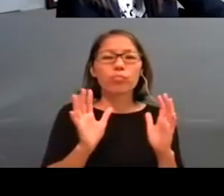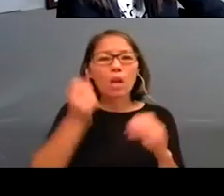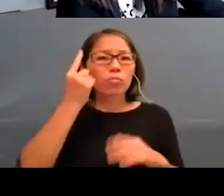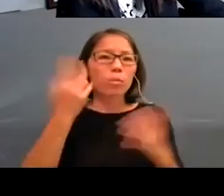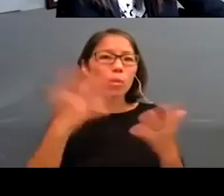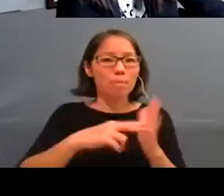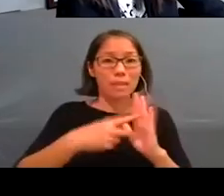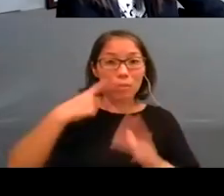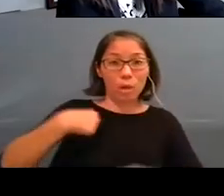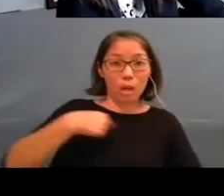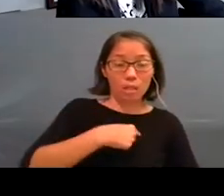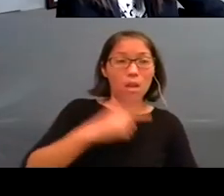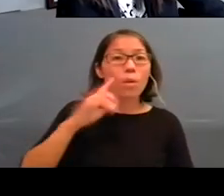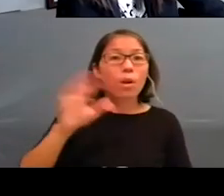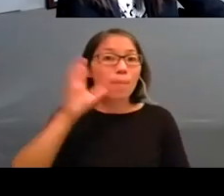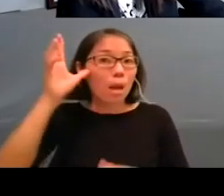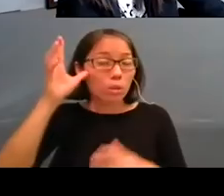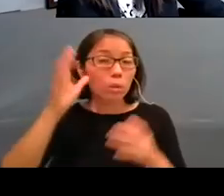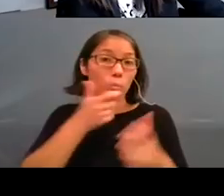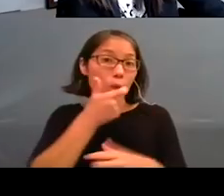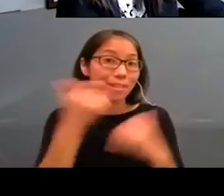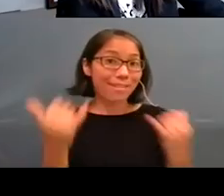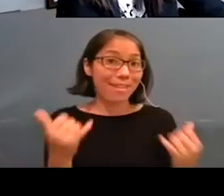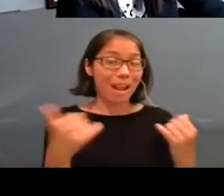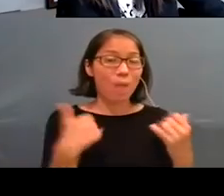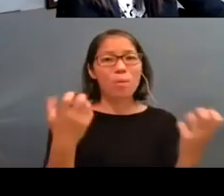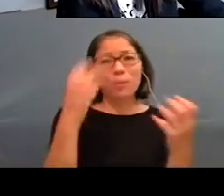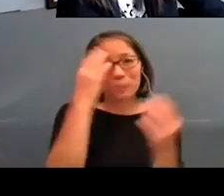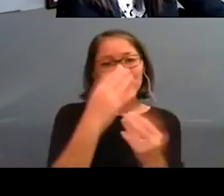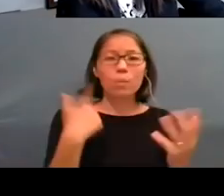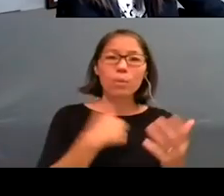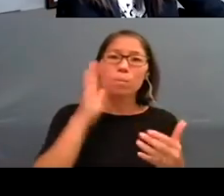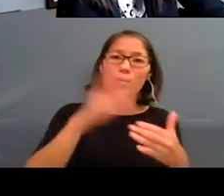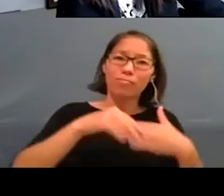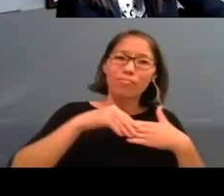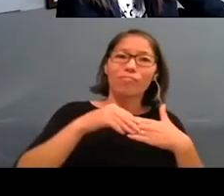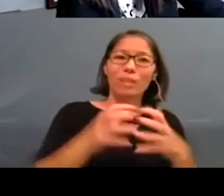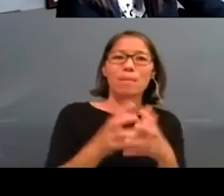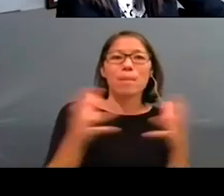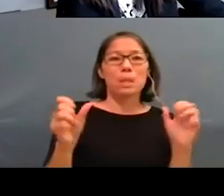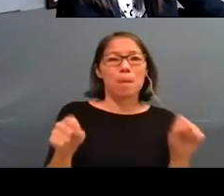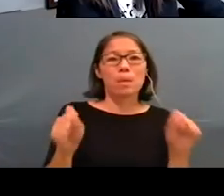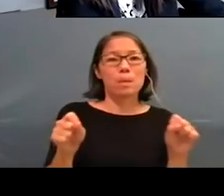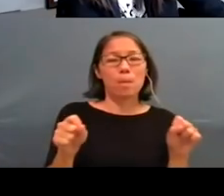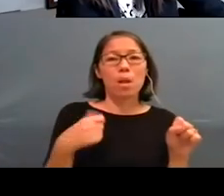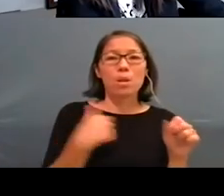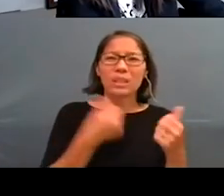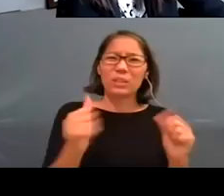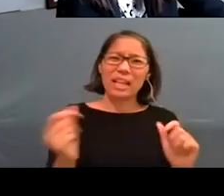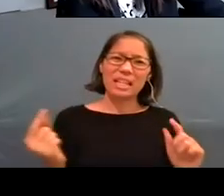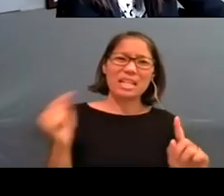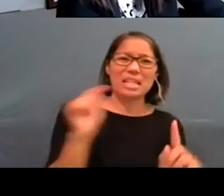But for parents that are watching, I'd just like to say that we're going to be as flexible as possible and try to get back to some normalcy,